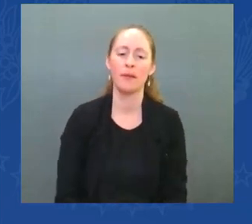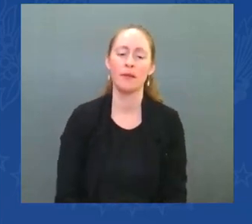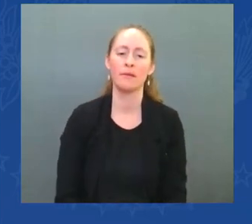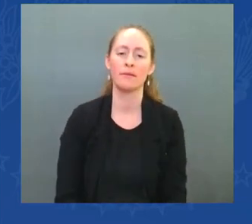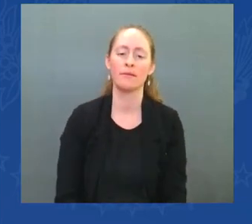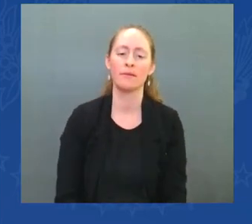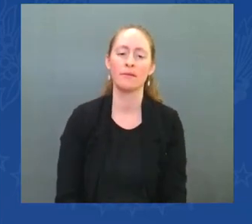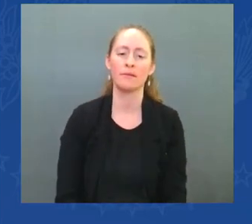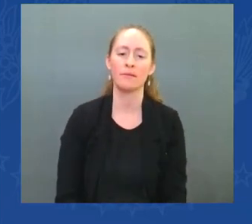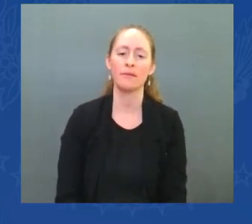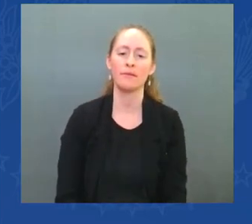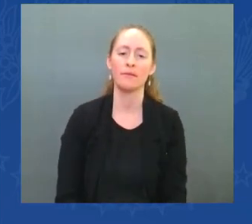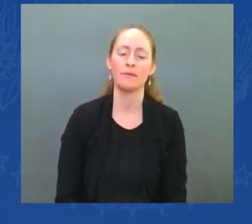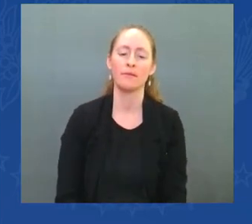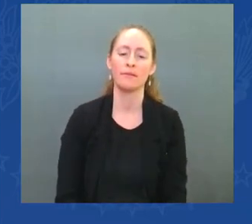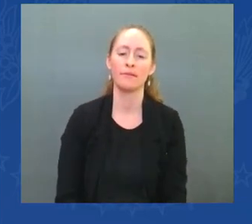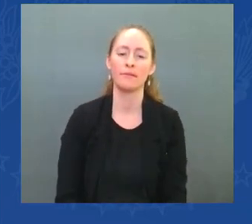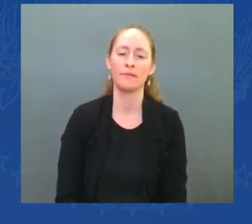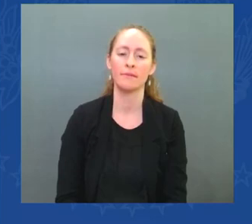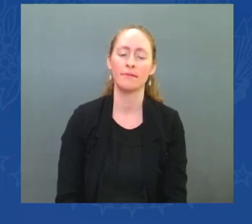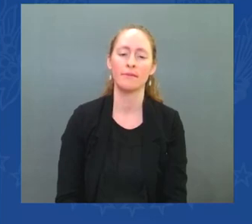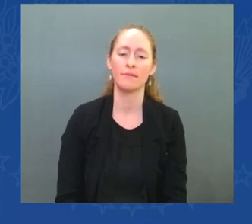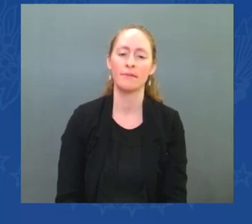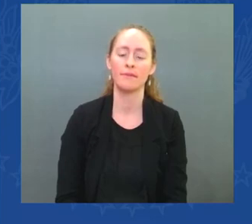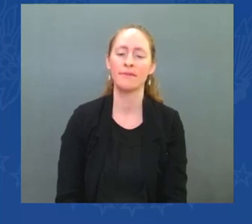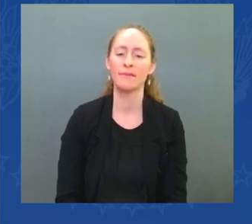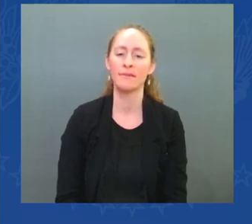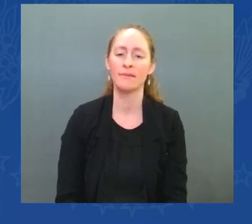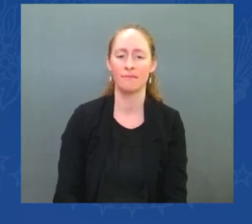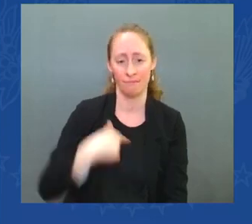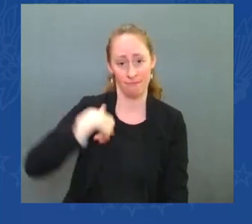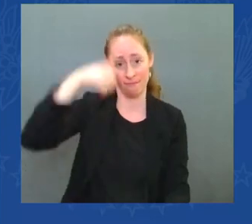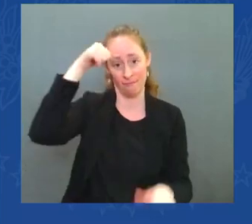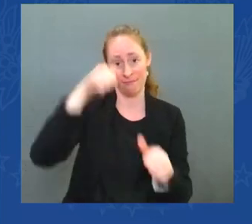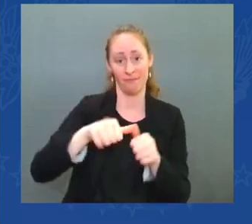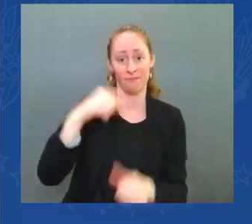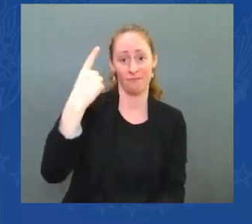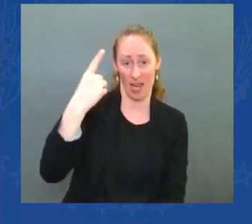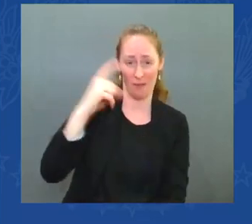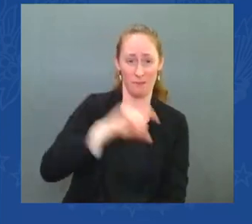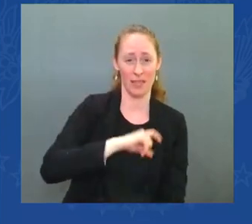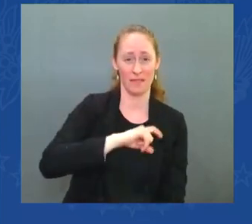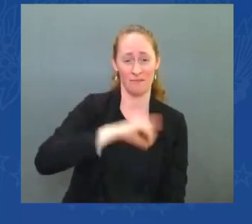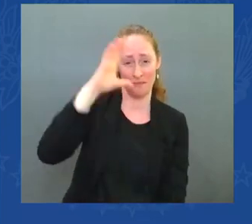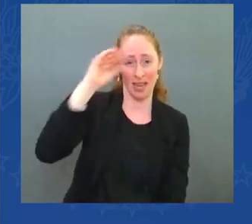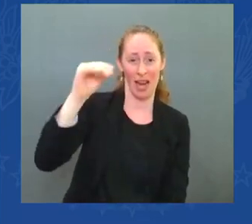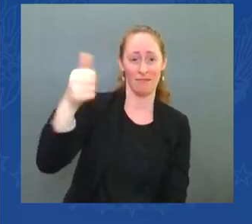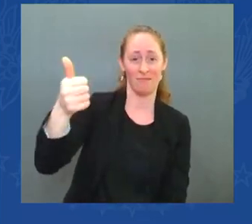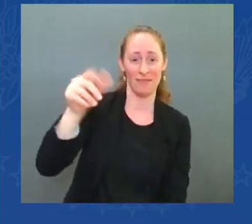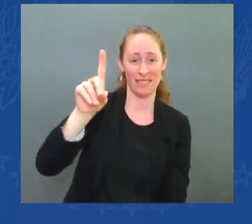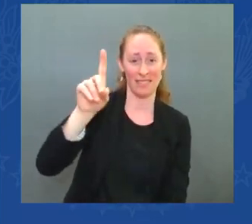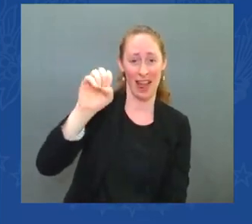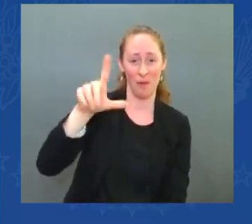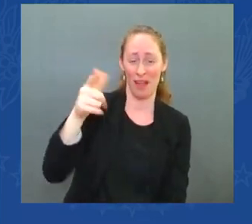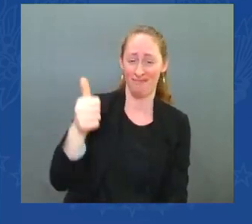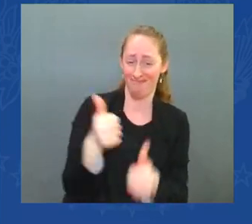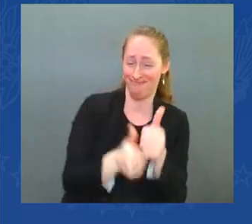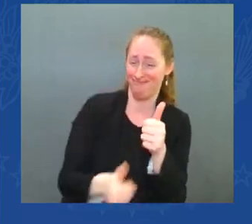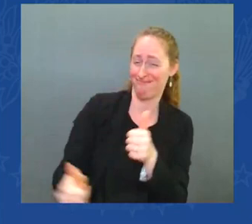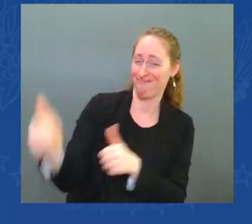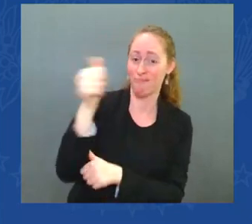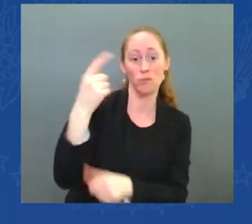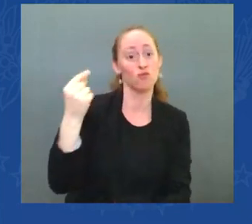cell phone number and instructed all the cops to do the same thing. And they did. And the crime